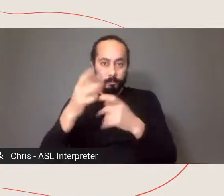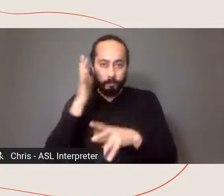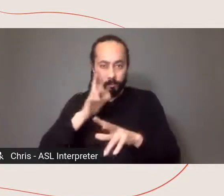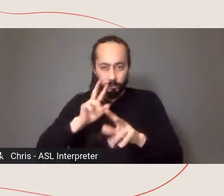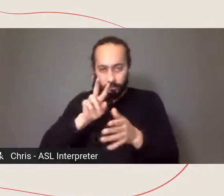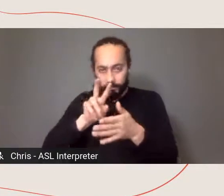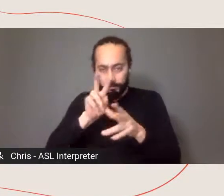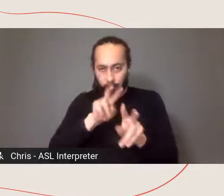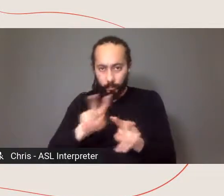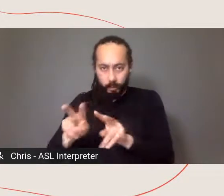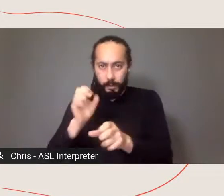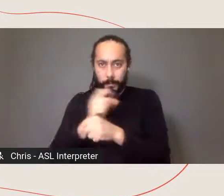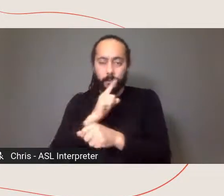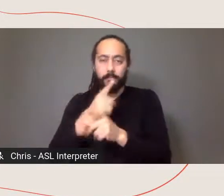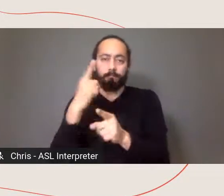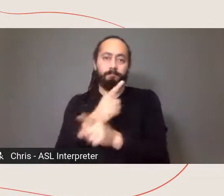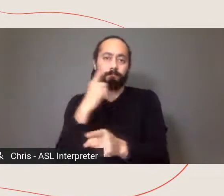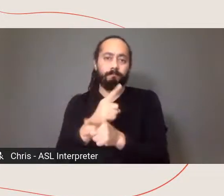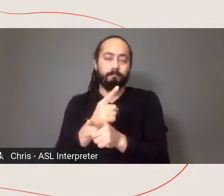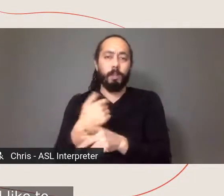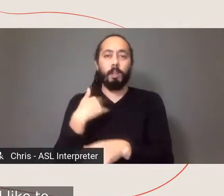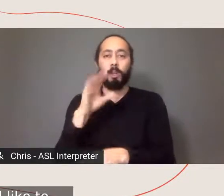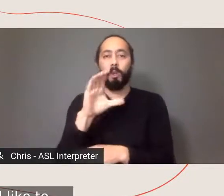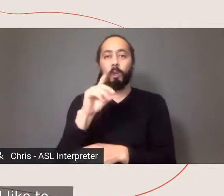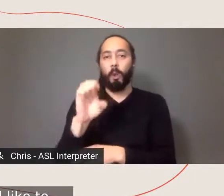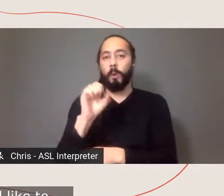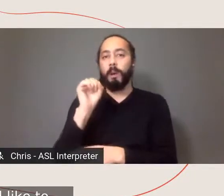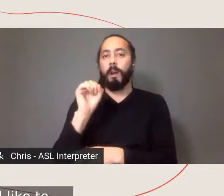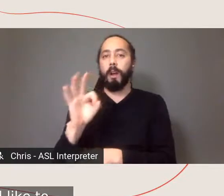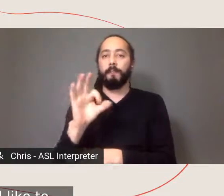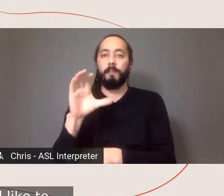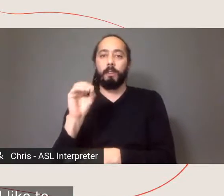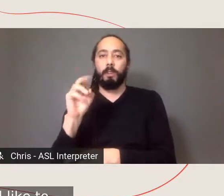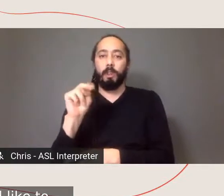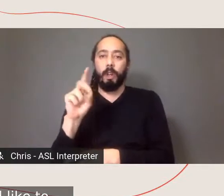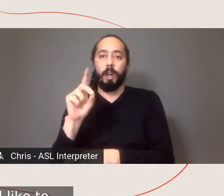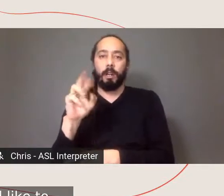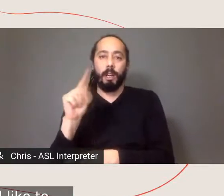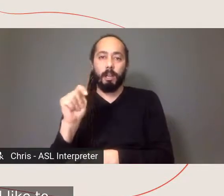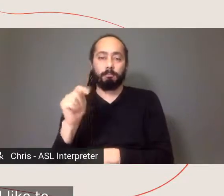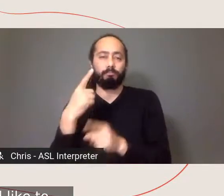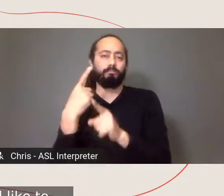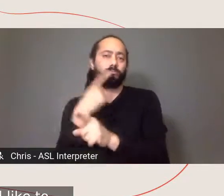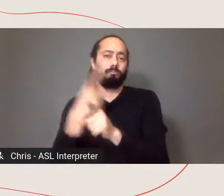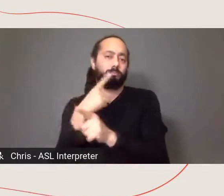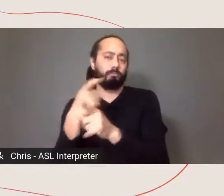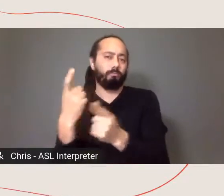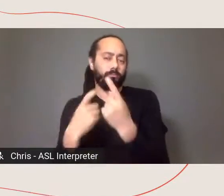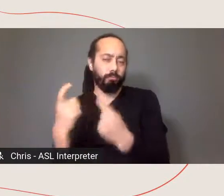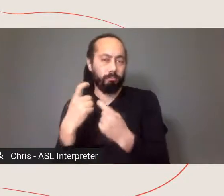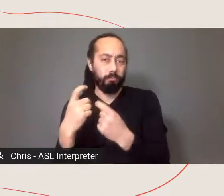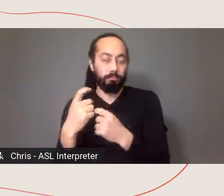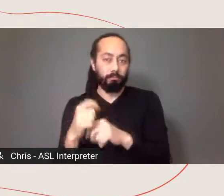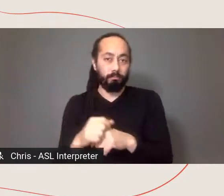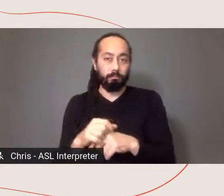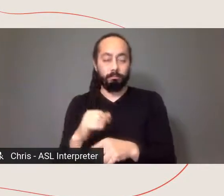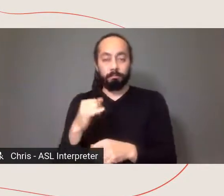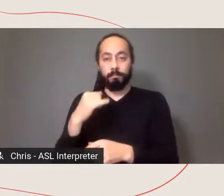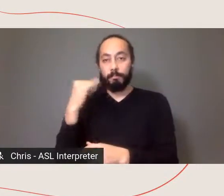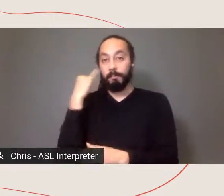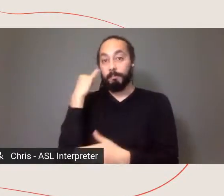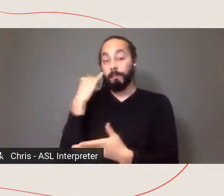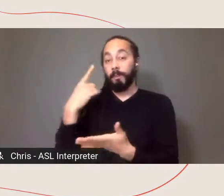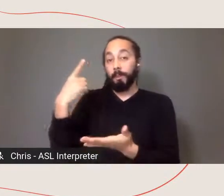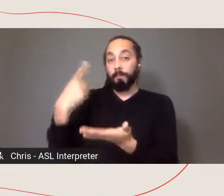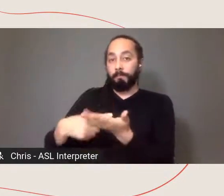realasian.com/code of conduct if you want to read about that. And if you'd like to have a discussion online, we join our Real Asian